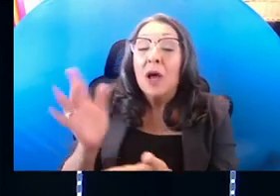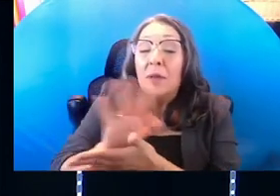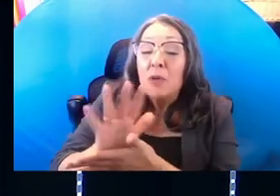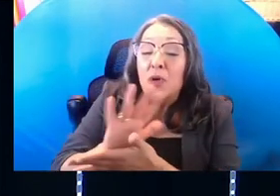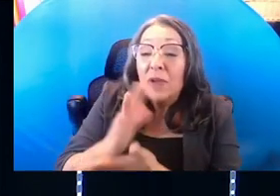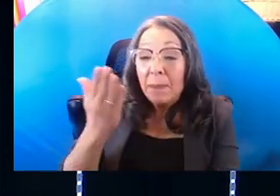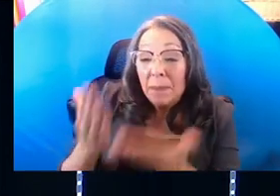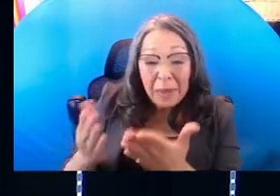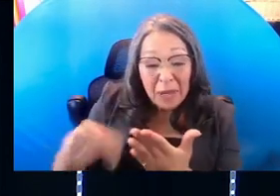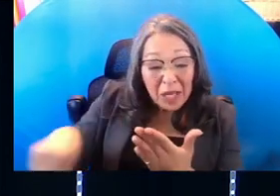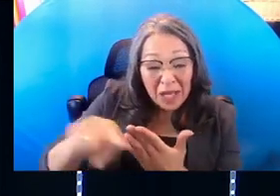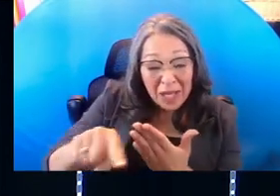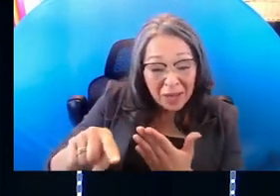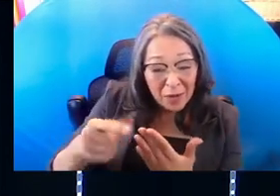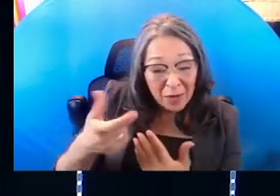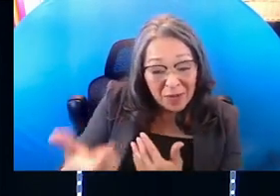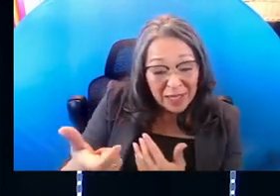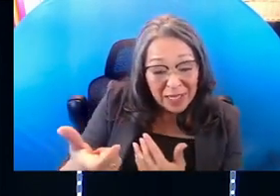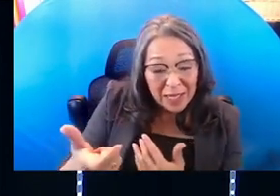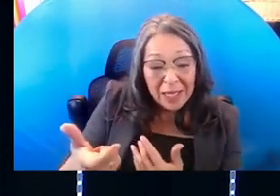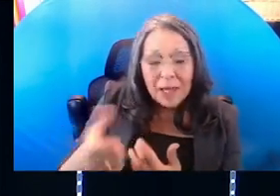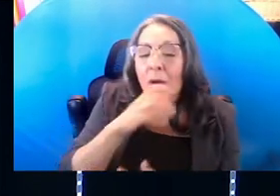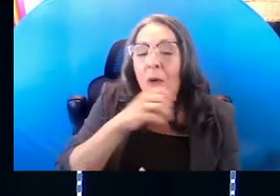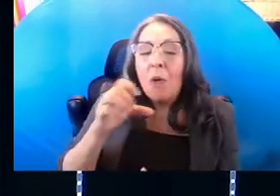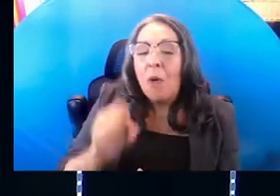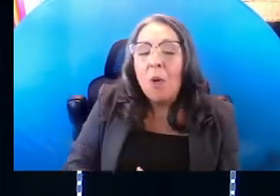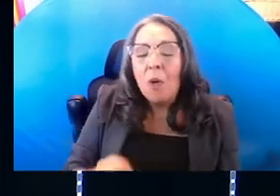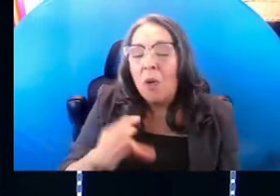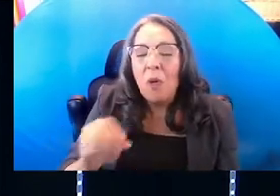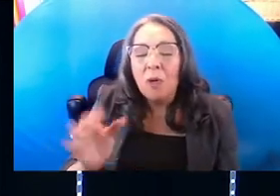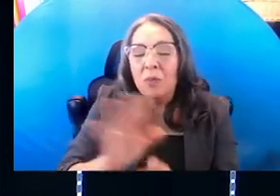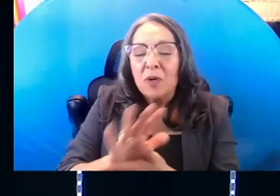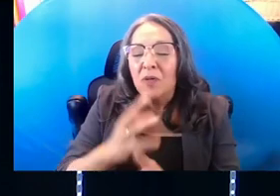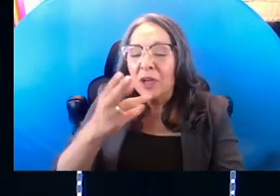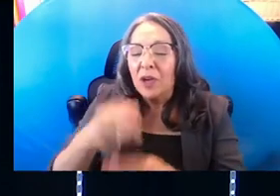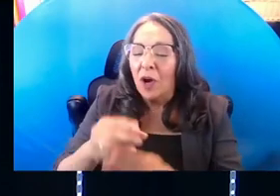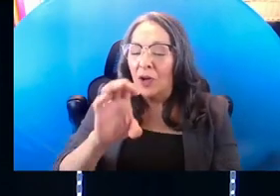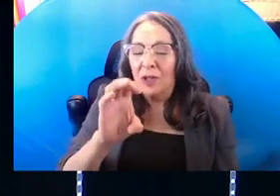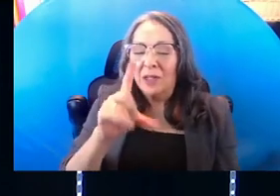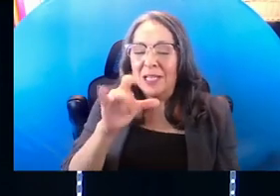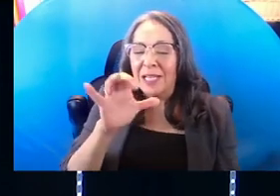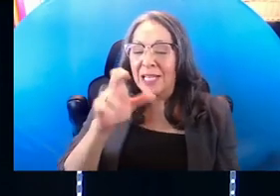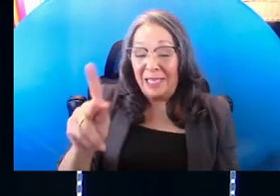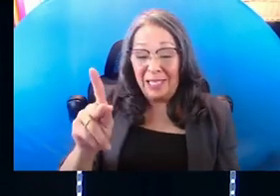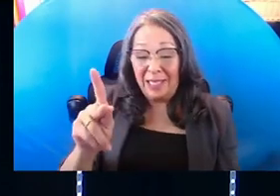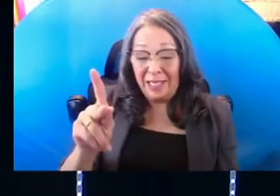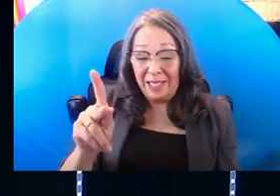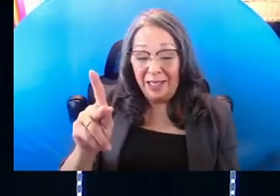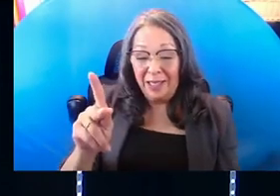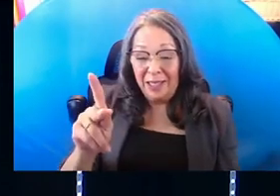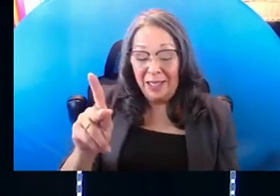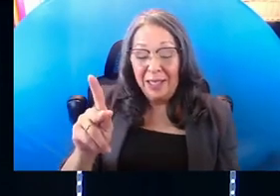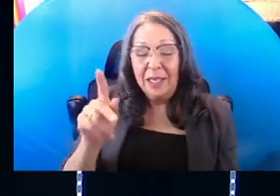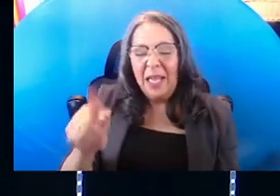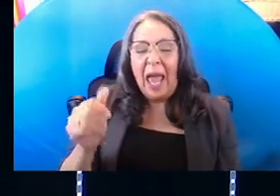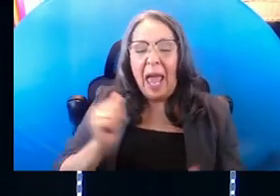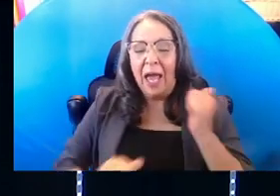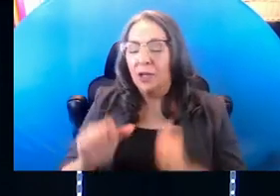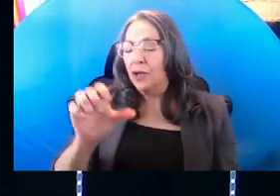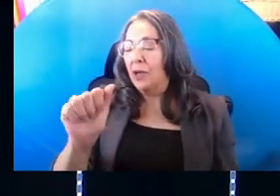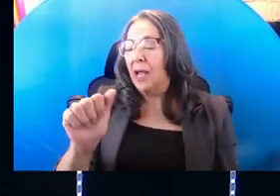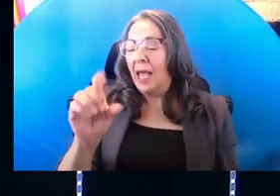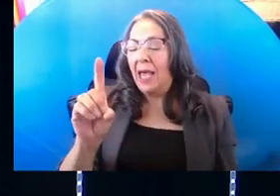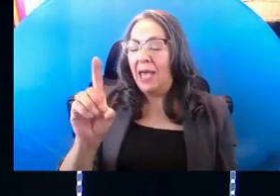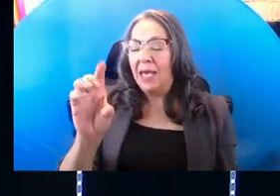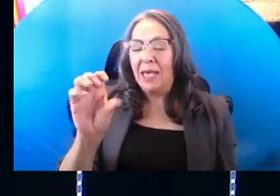maybe I think a lot of us have seen it. It's an old Adam Sandler movie called Click. Anybody in here ever seen Click, right? So you're like, me